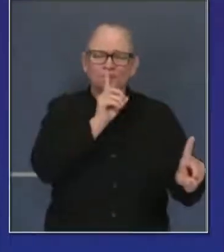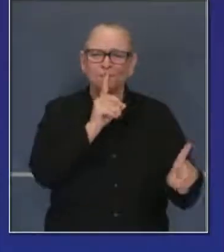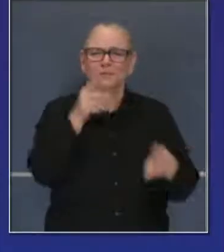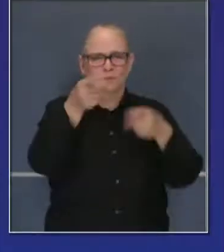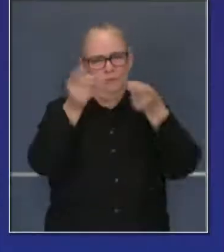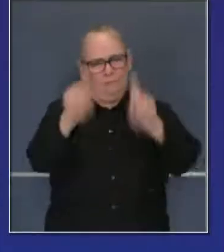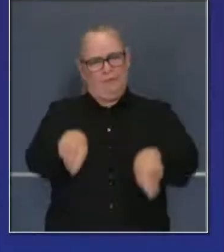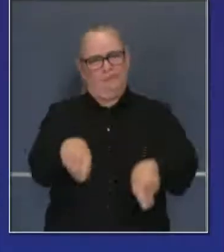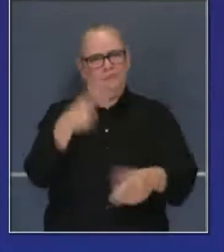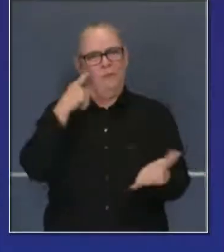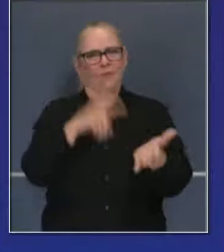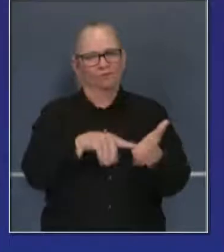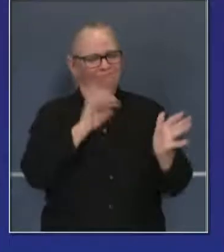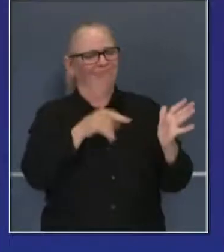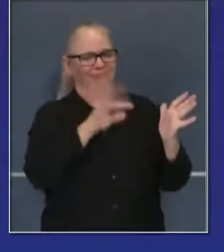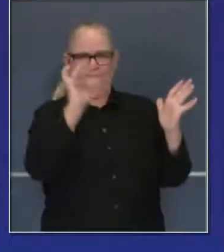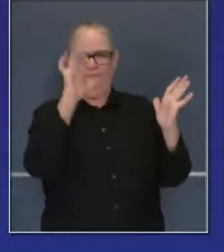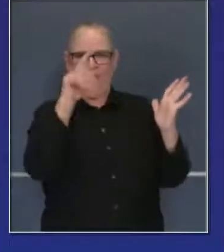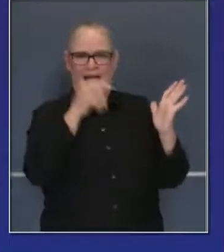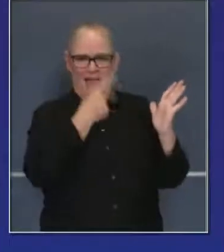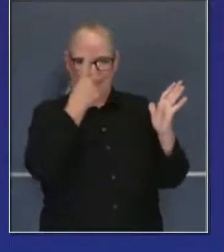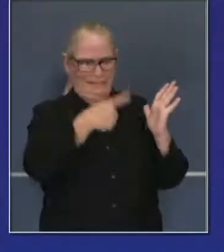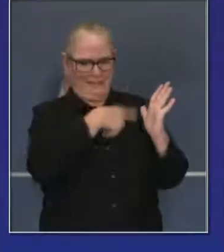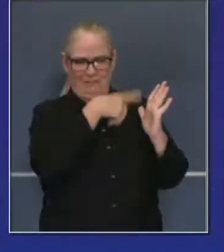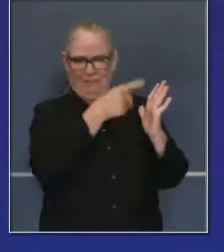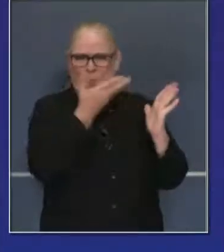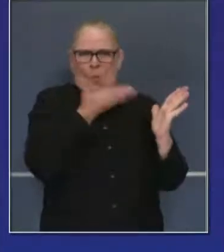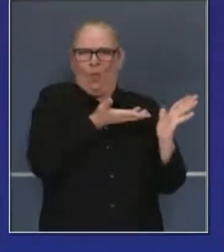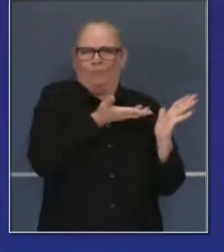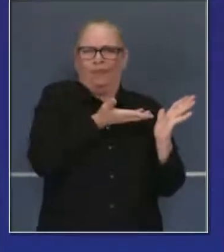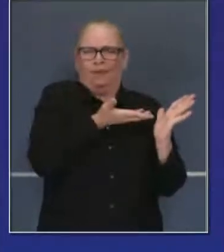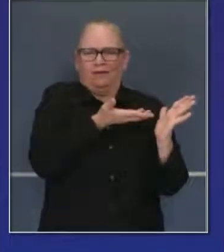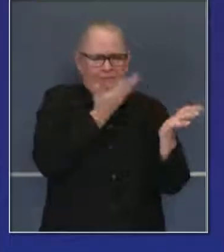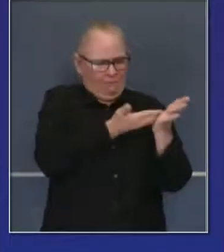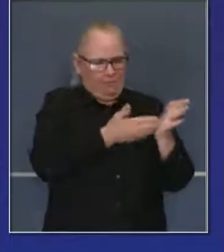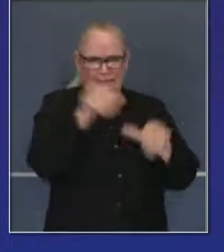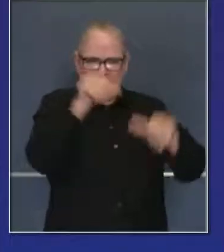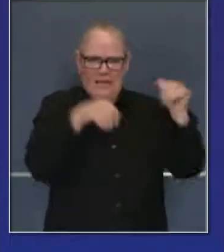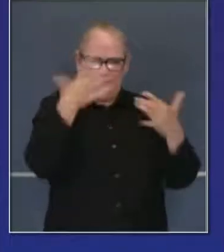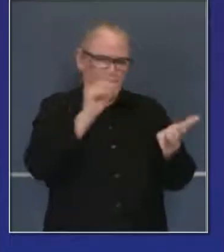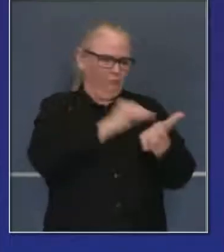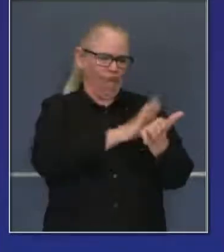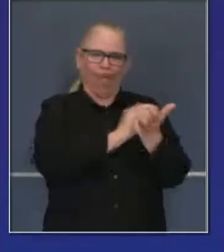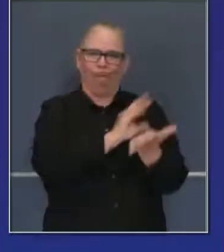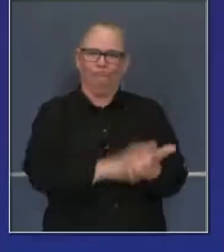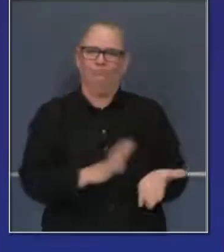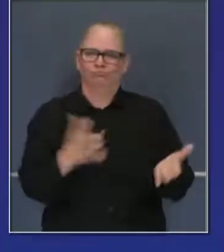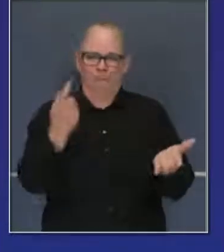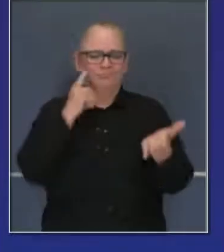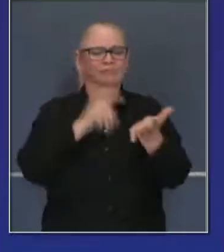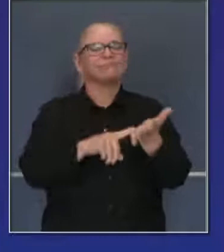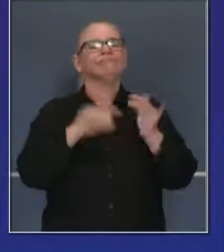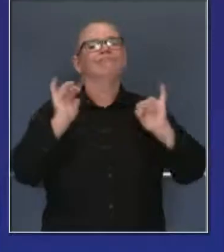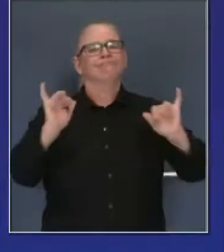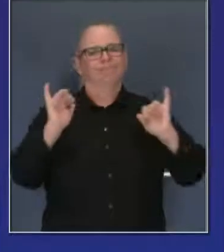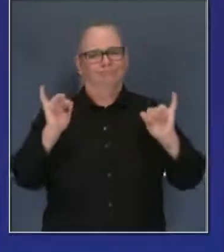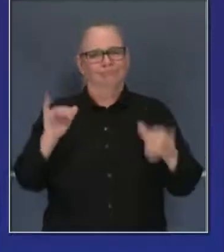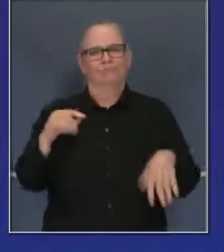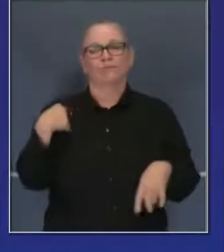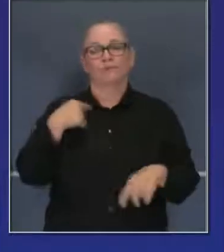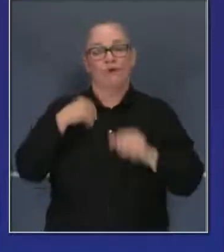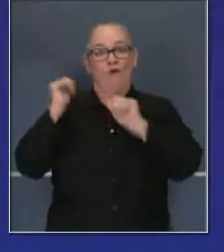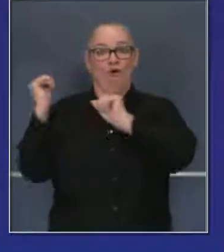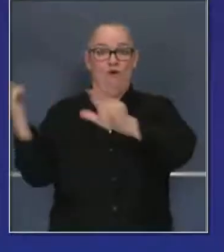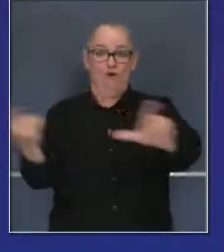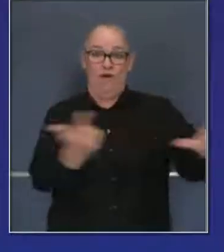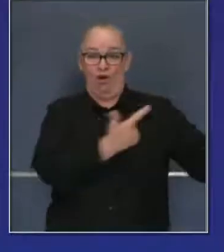as they're presented, the facts that are in evidence. And we certainly acknowledge them, and we acknowledge our responsibility to do more still